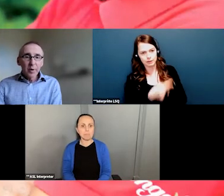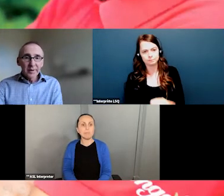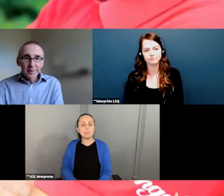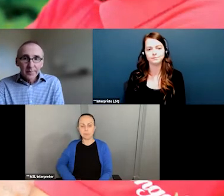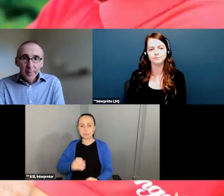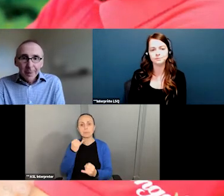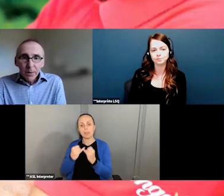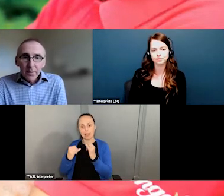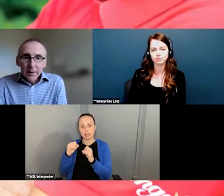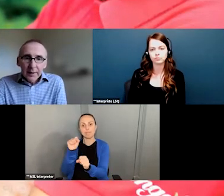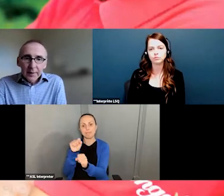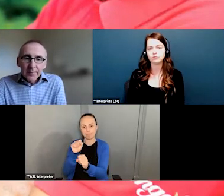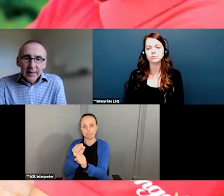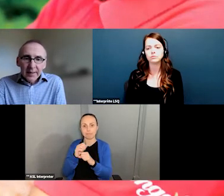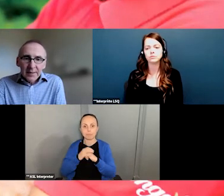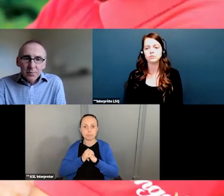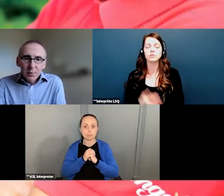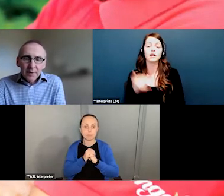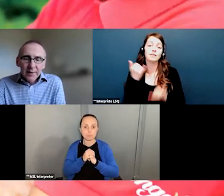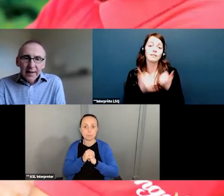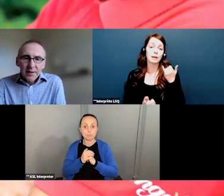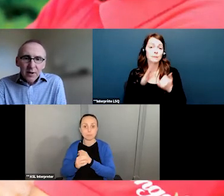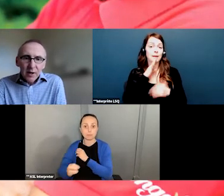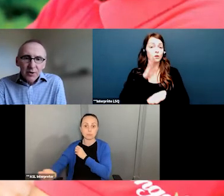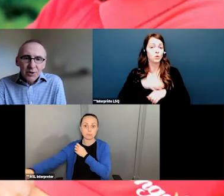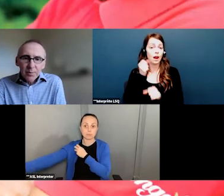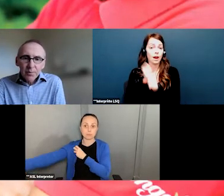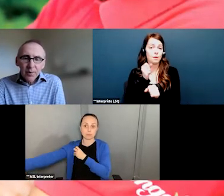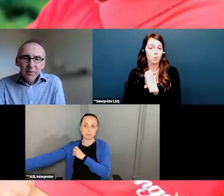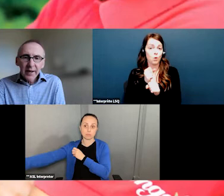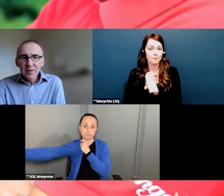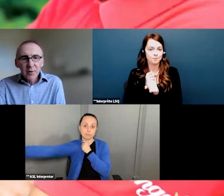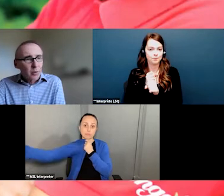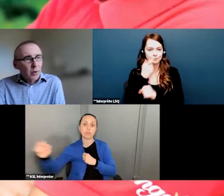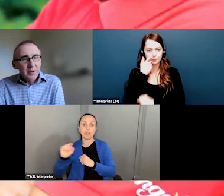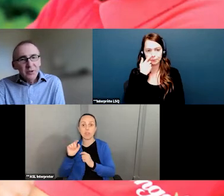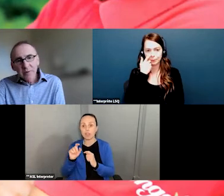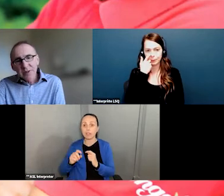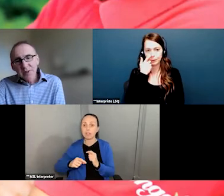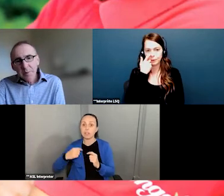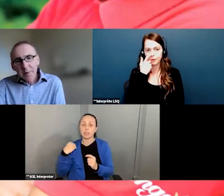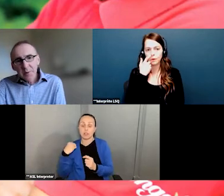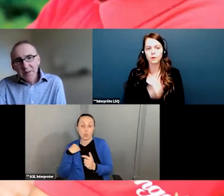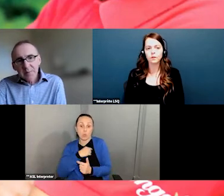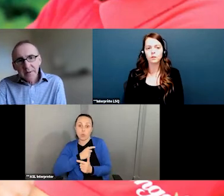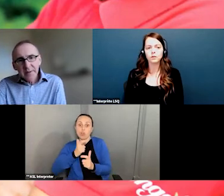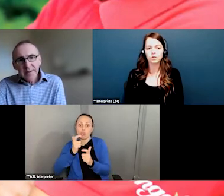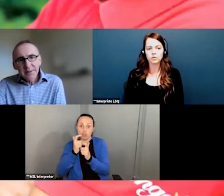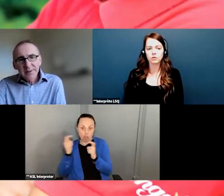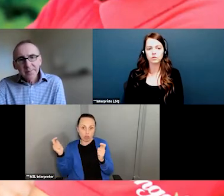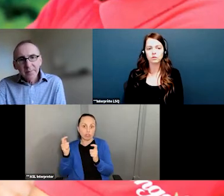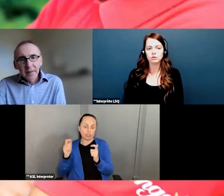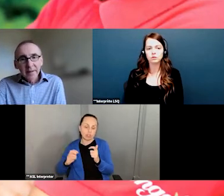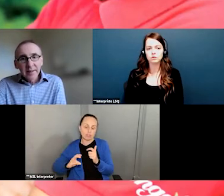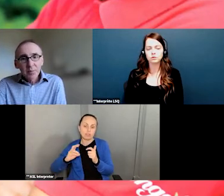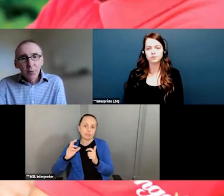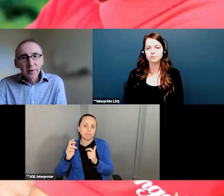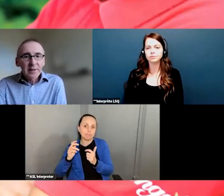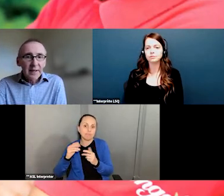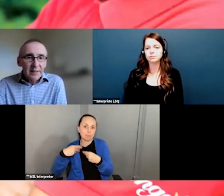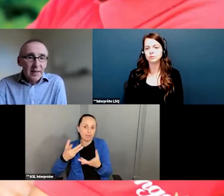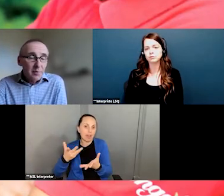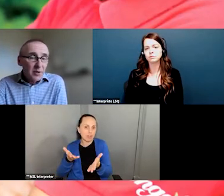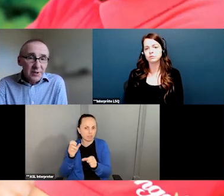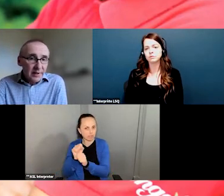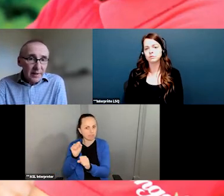Finally, employment. As one of Canada's largest providers of employment services for people with disabilities, it is